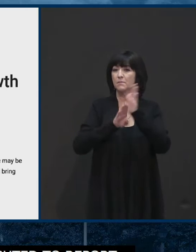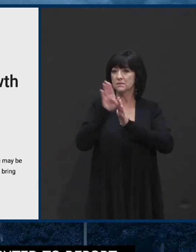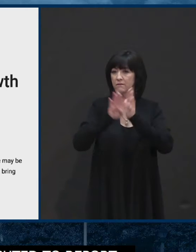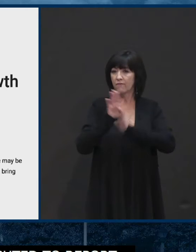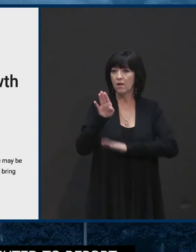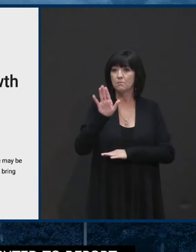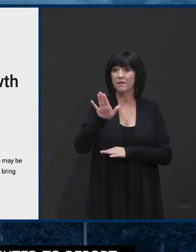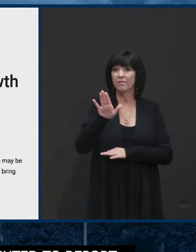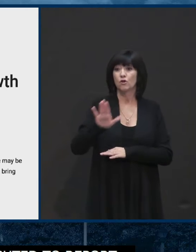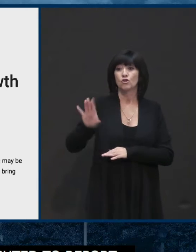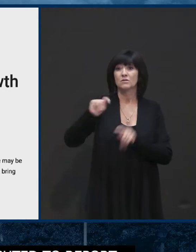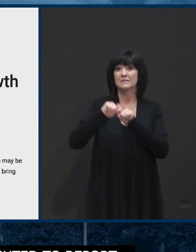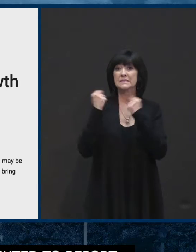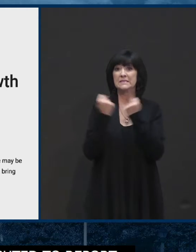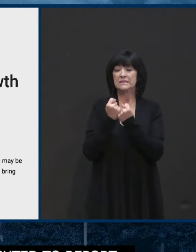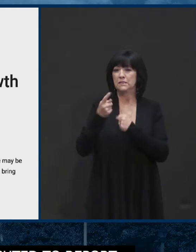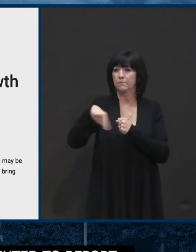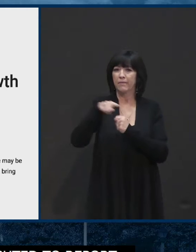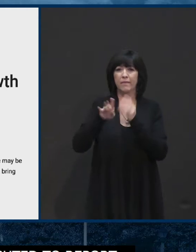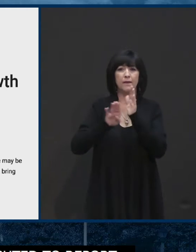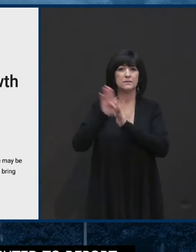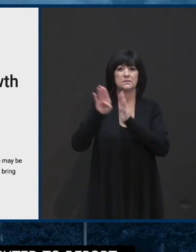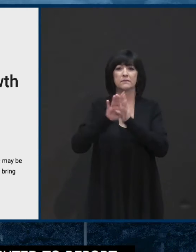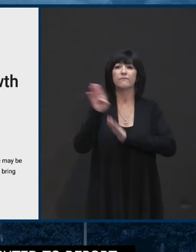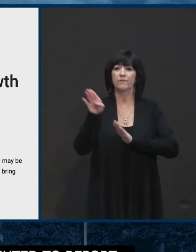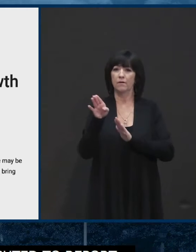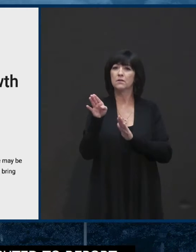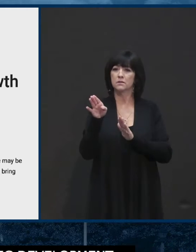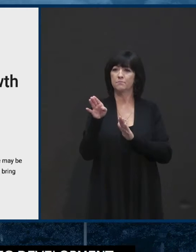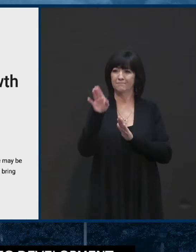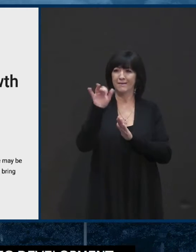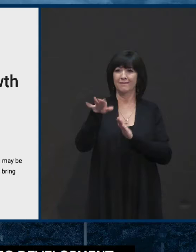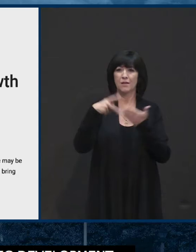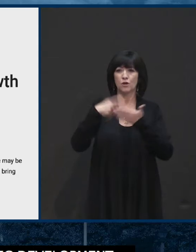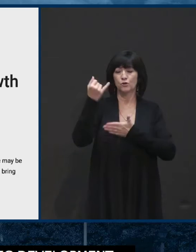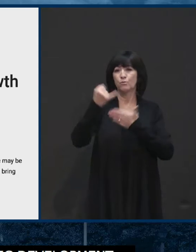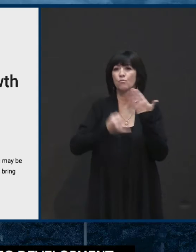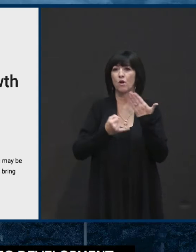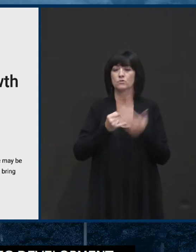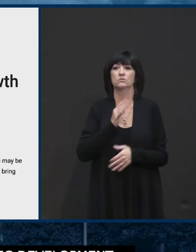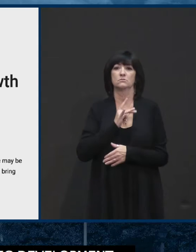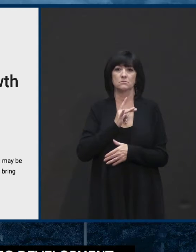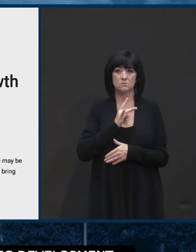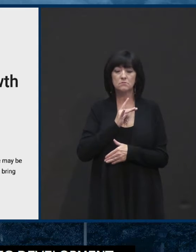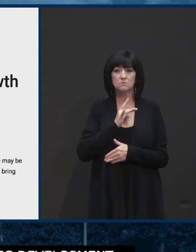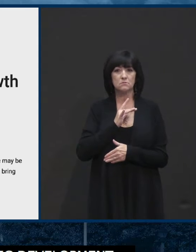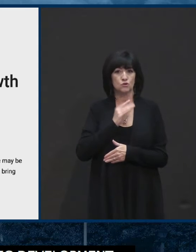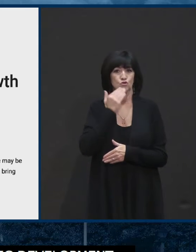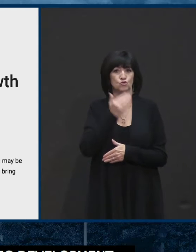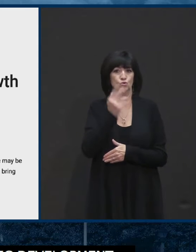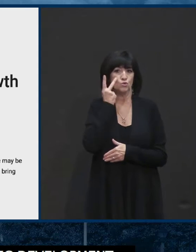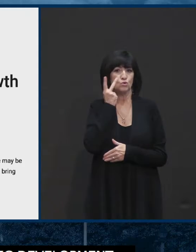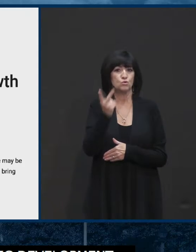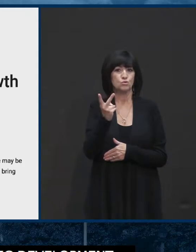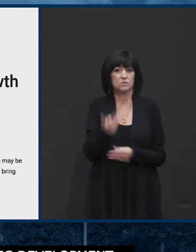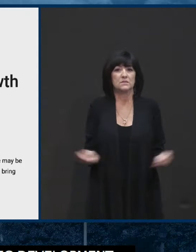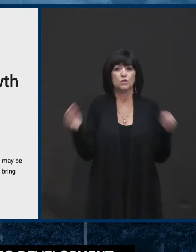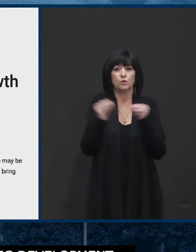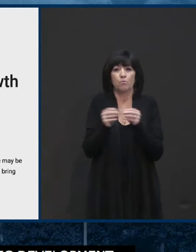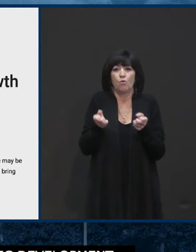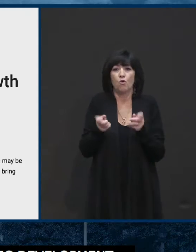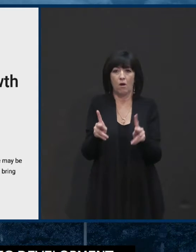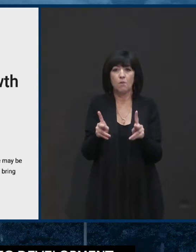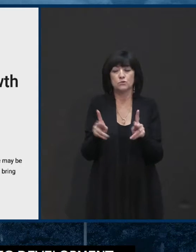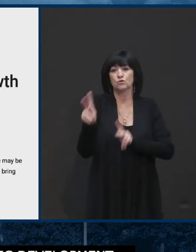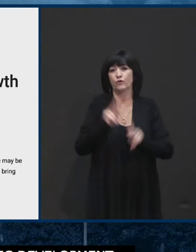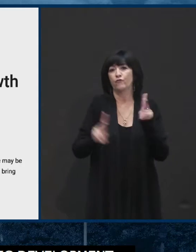team at the Delaware Prosperity Partnership. And we're seeing several of these, as I mentioned, opportunities, I think 4 in total over the last year